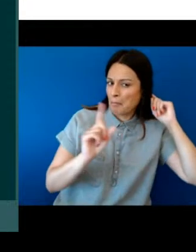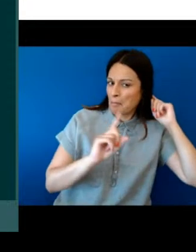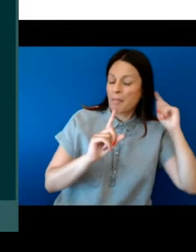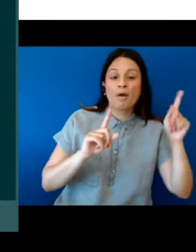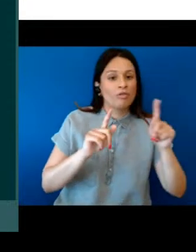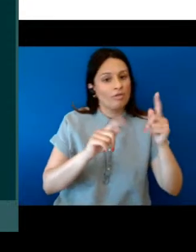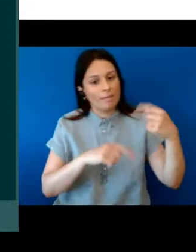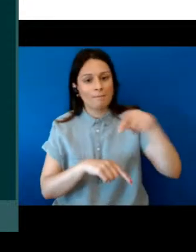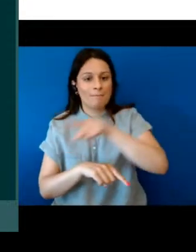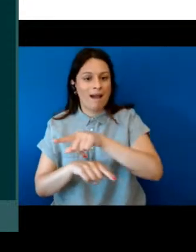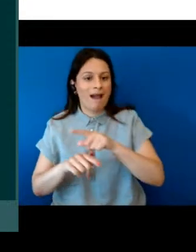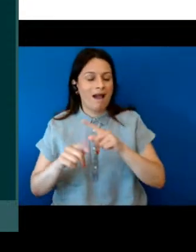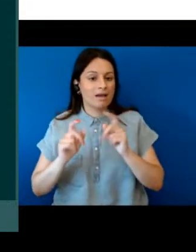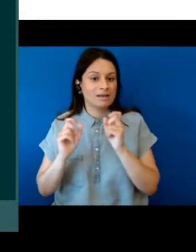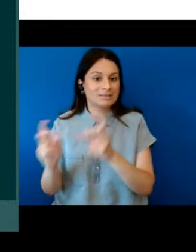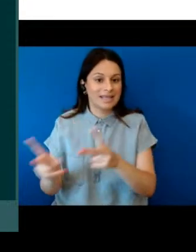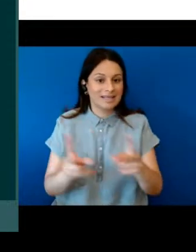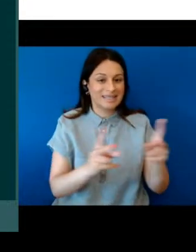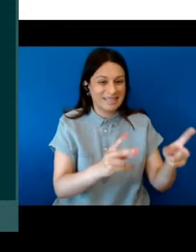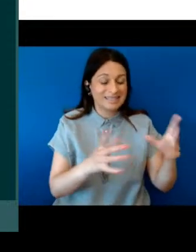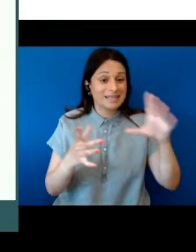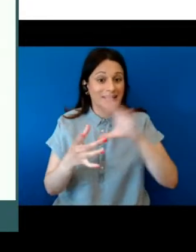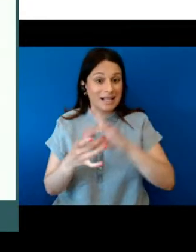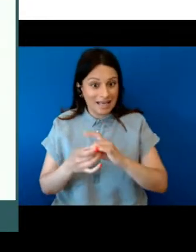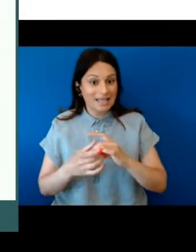for spacers and nasal steroids.